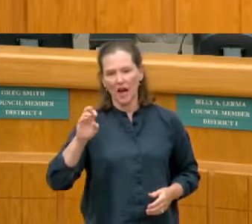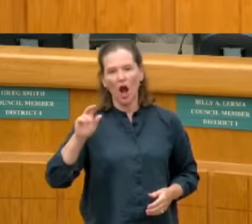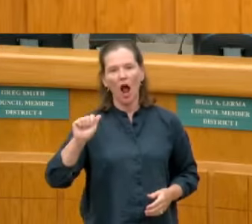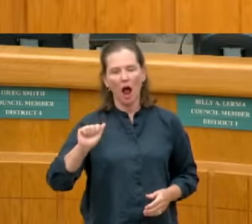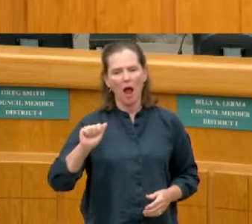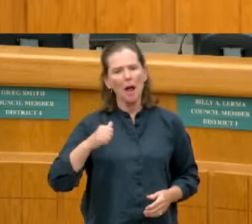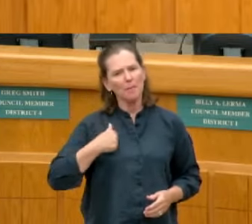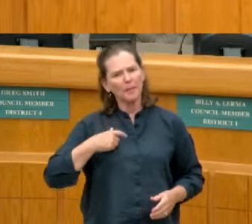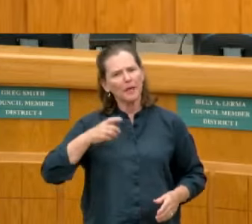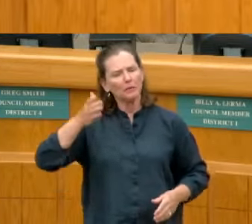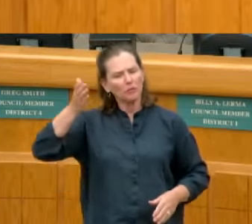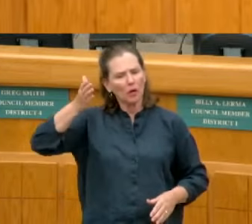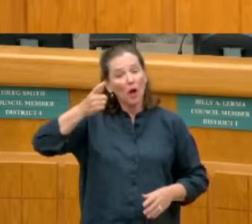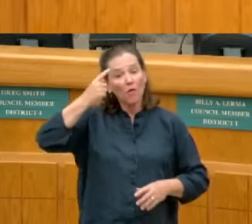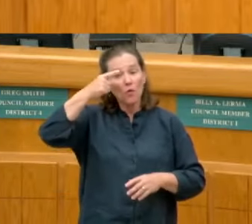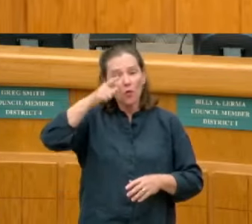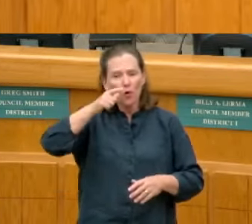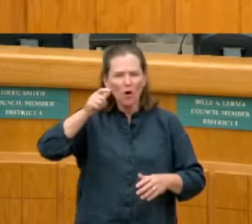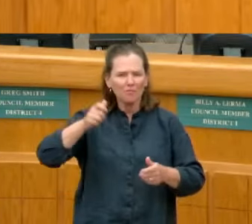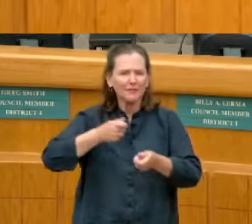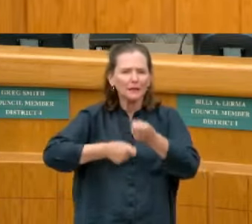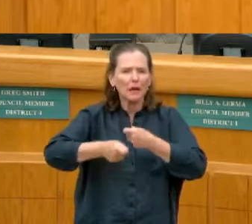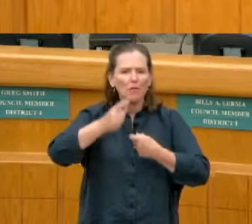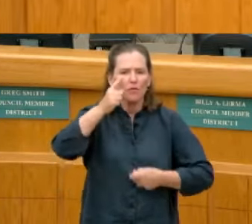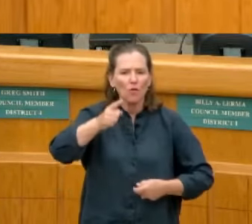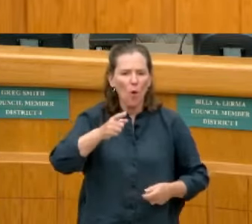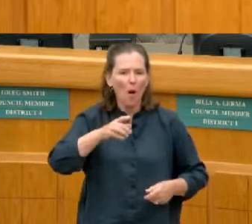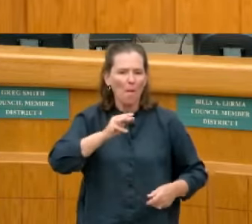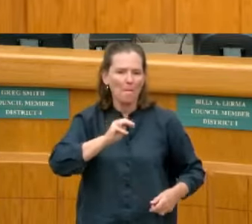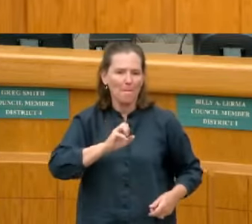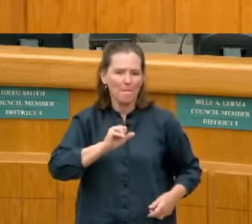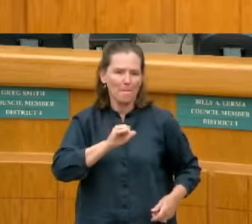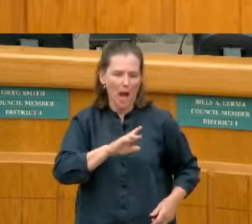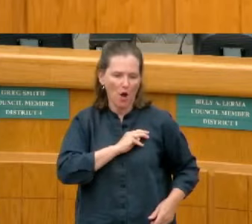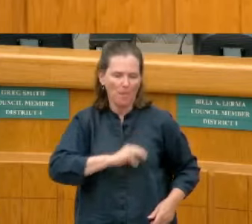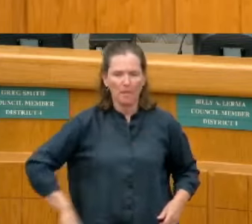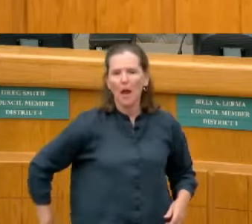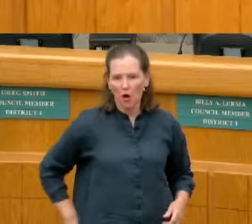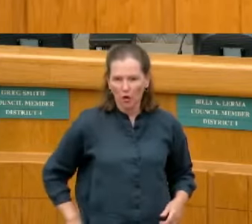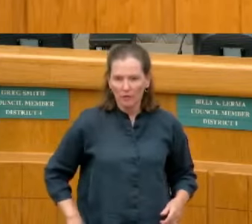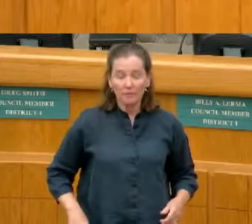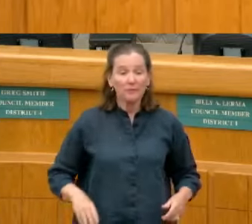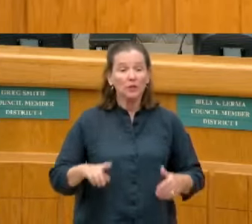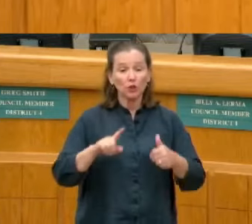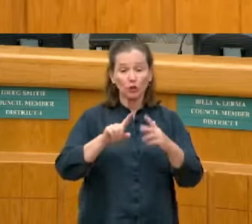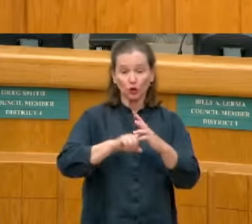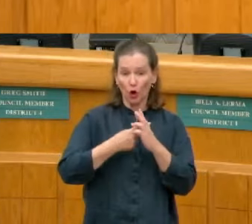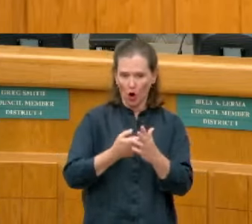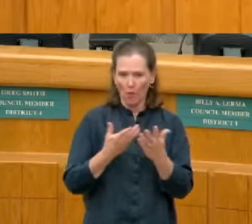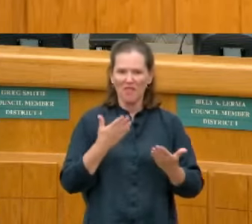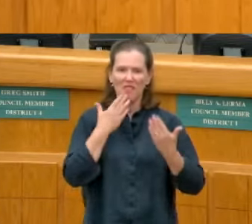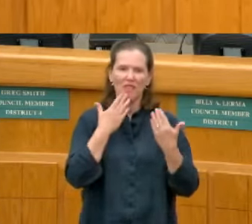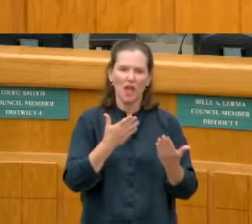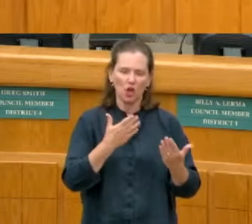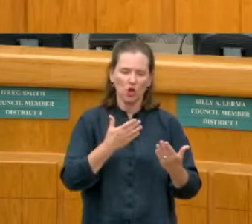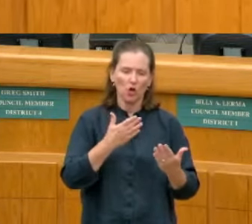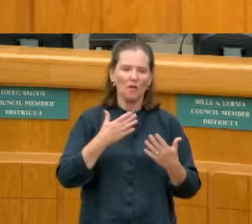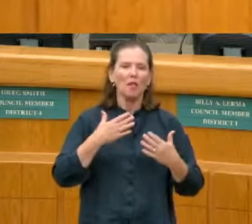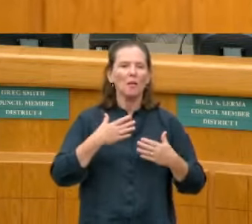be at today's COVID briefing. I'd like to start off by thanking our City County Health Department as well as our Corpus Christi Fire